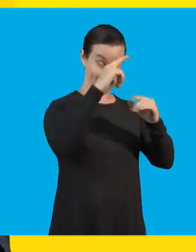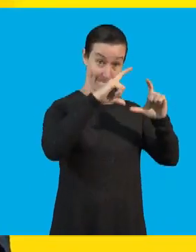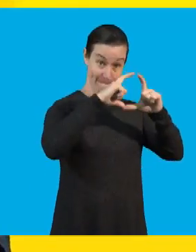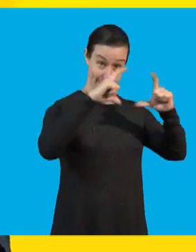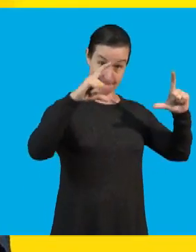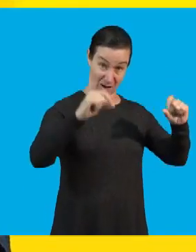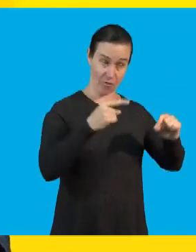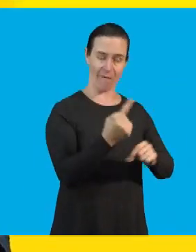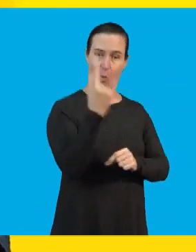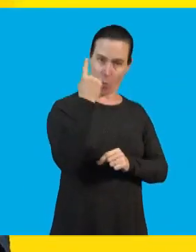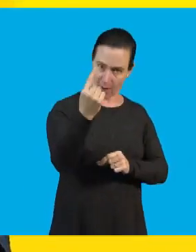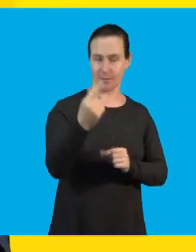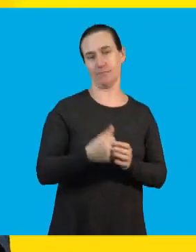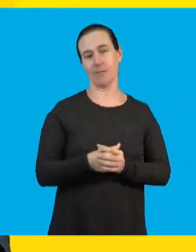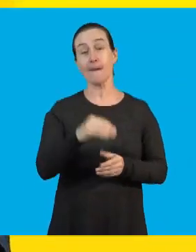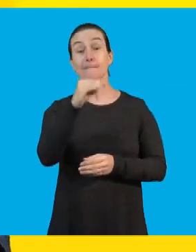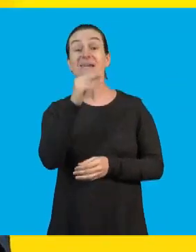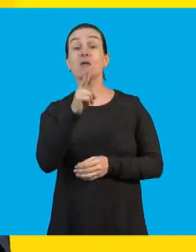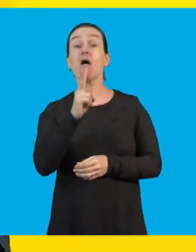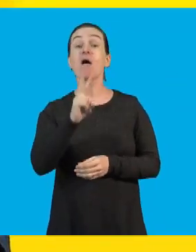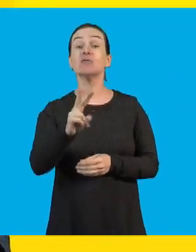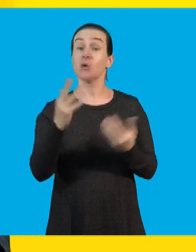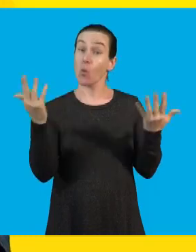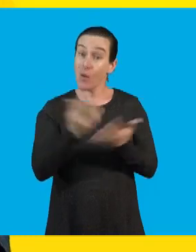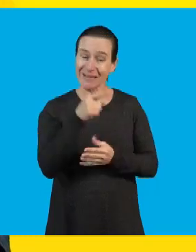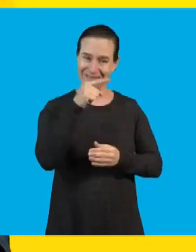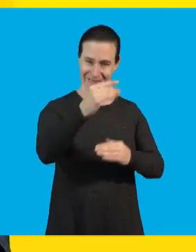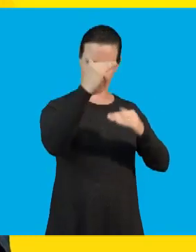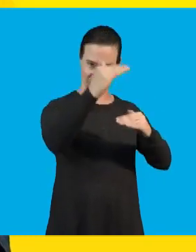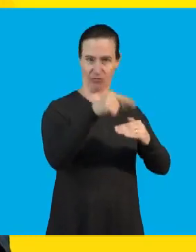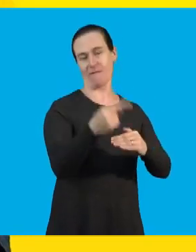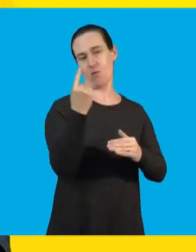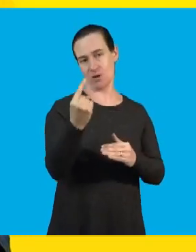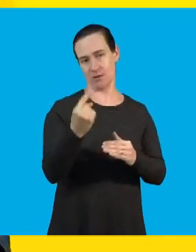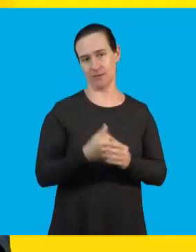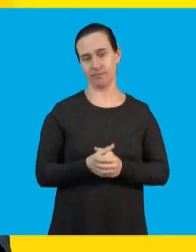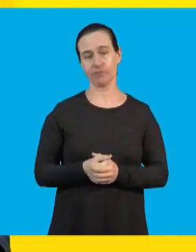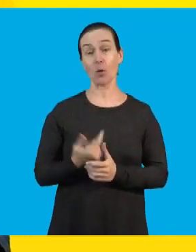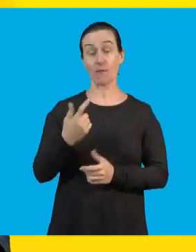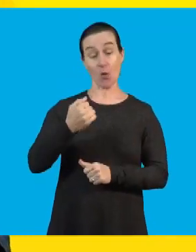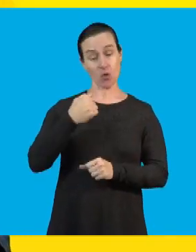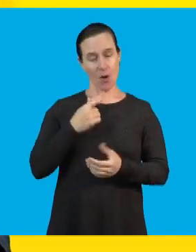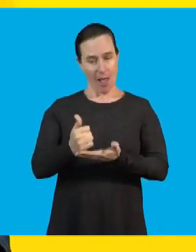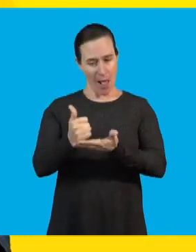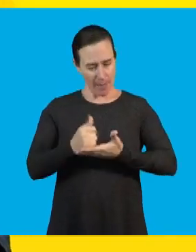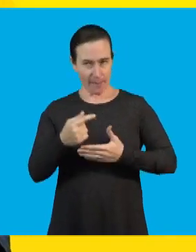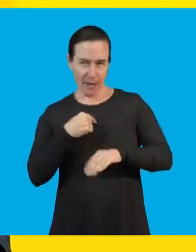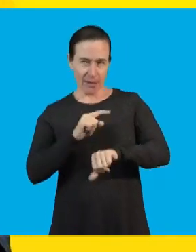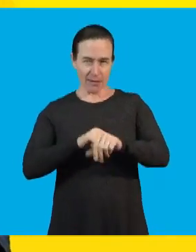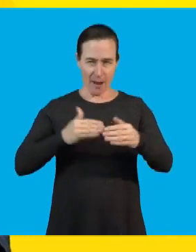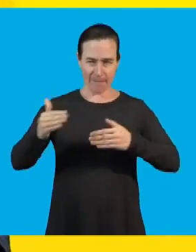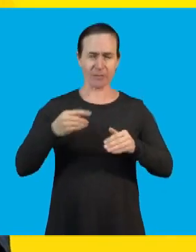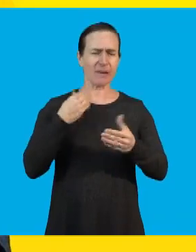means that the answer to this question is located in paragraph 1. So for time management skills, you